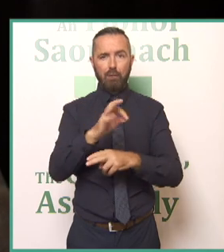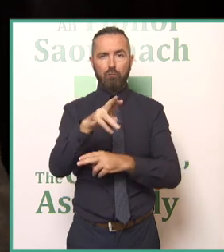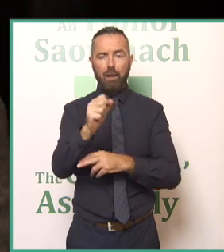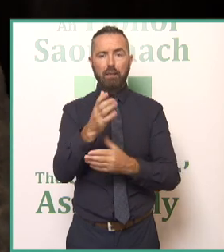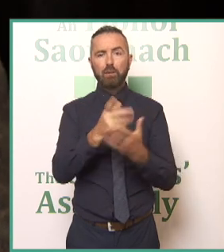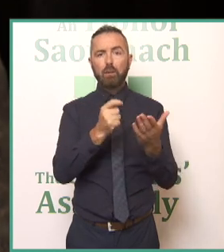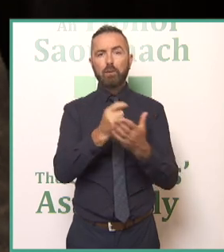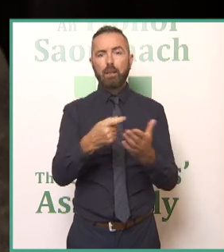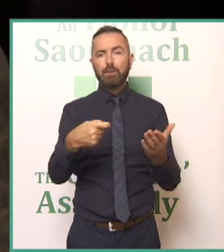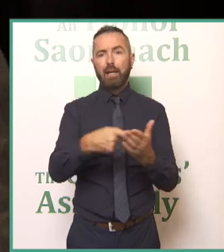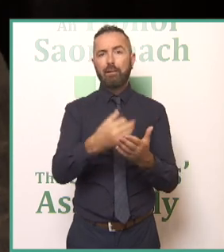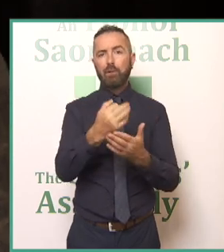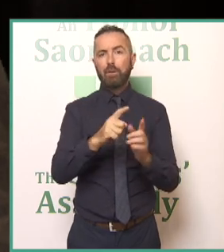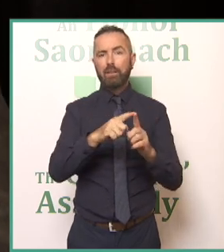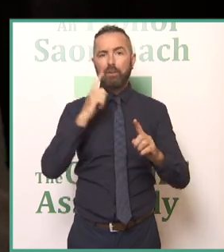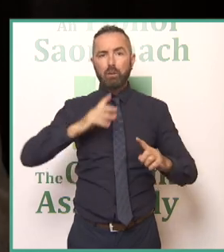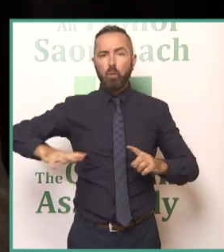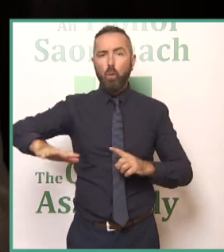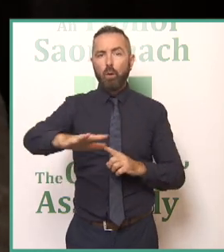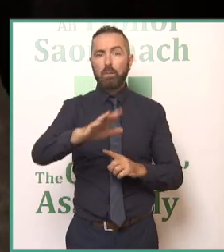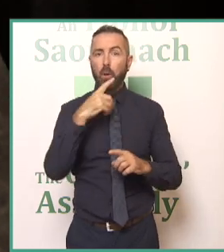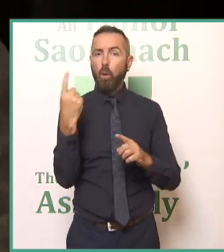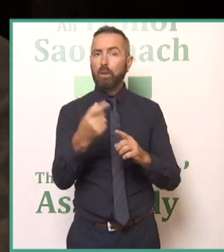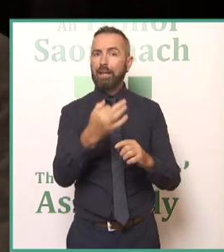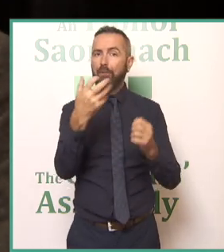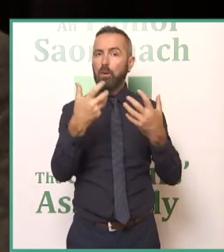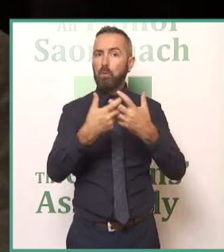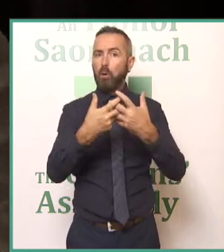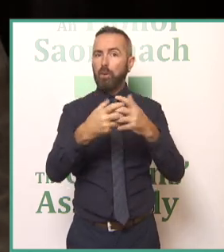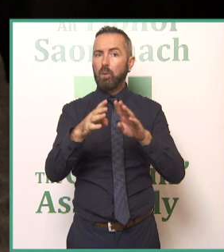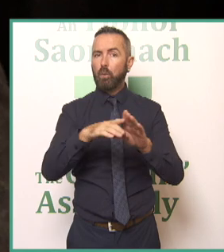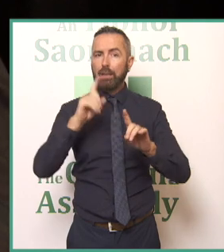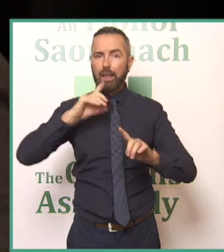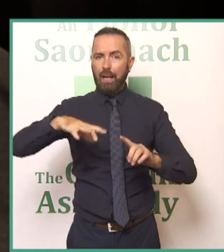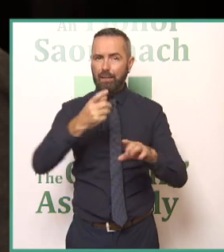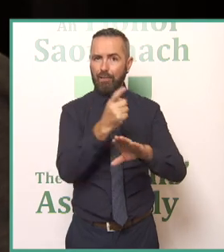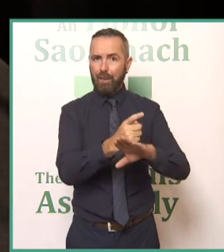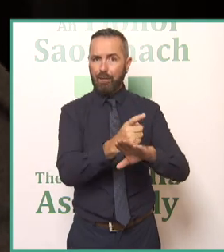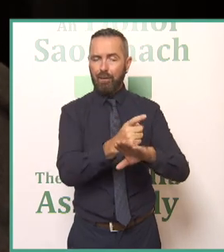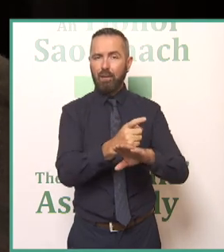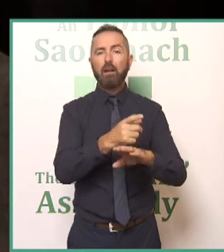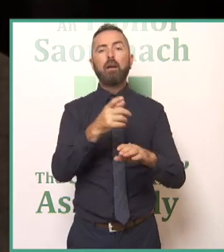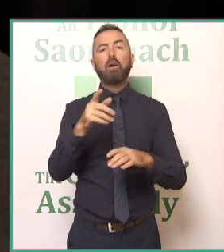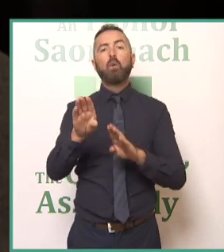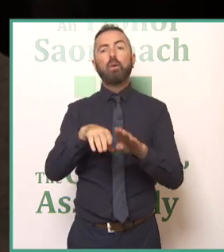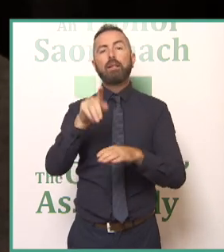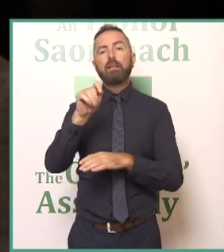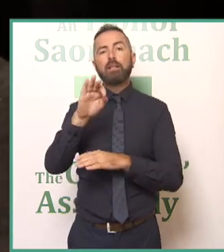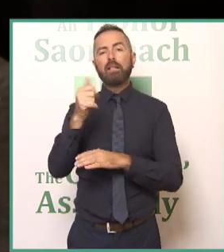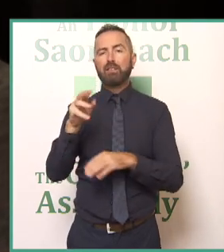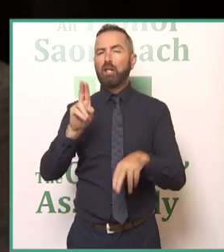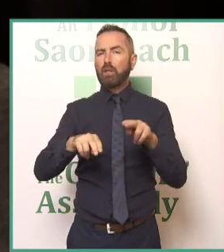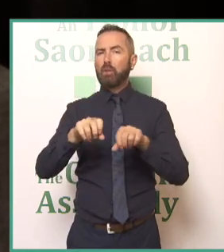planting multi-species swards, but only where that's appropriate with the land that we have. Then on the tillage side, this is the new enterprise for